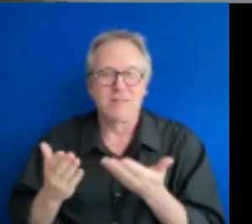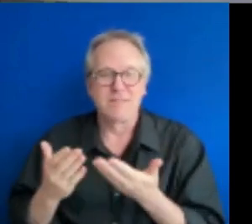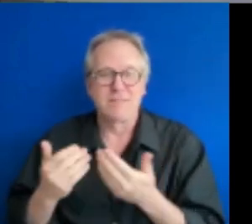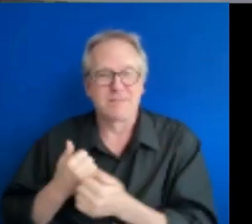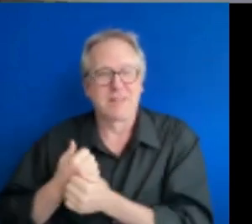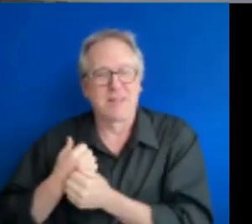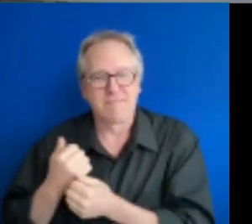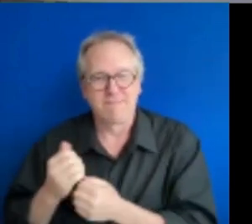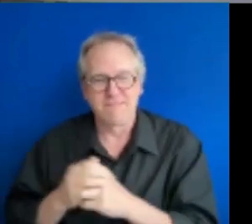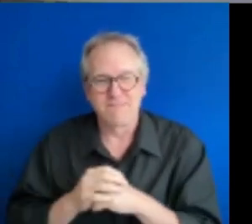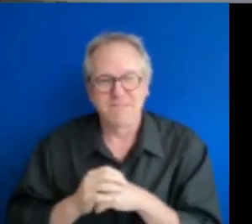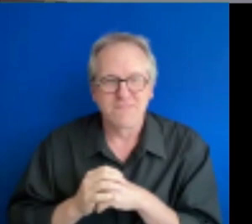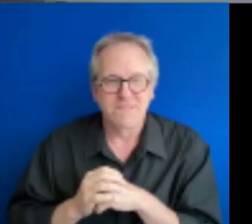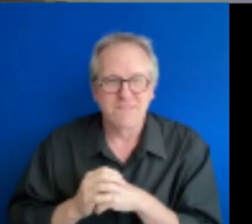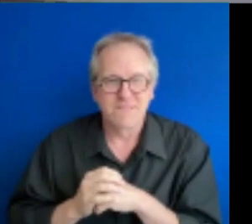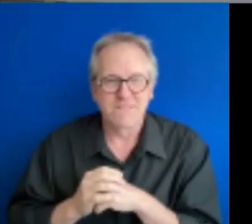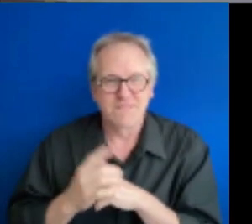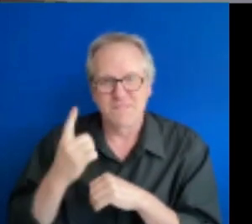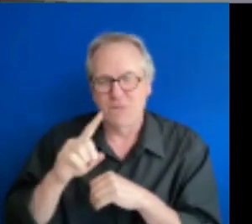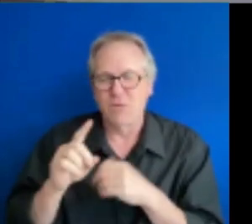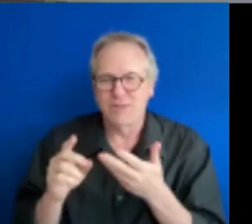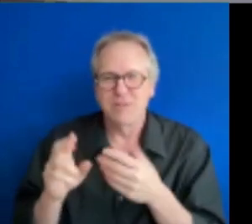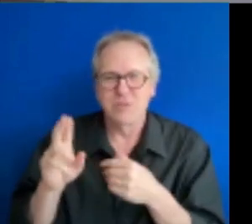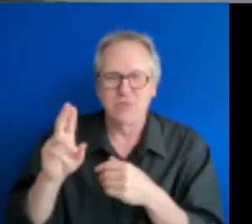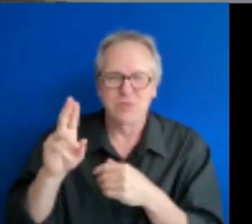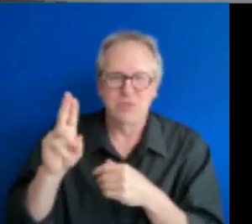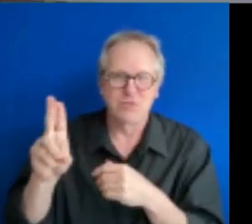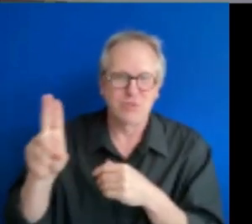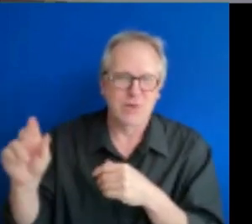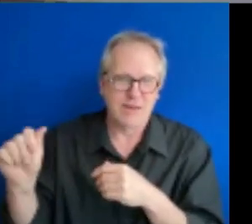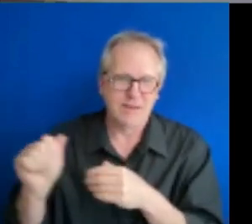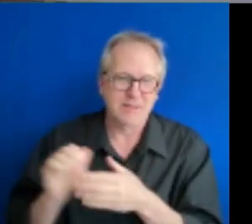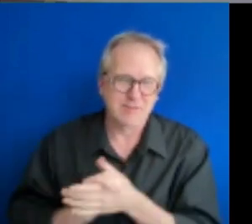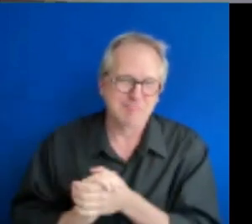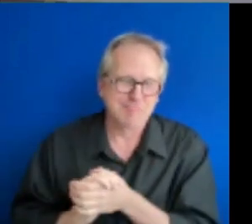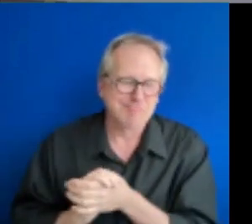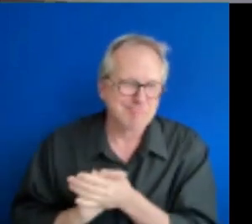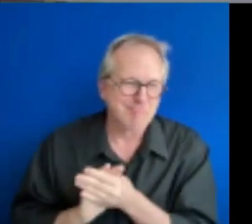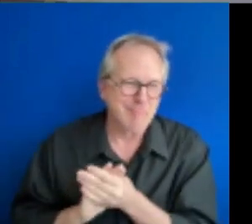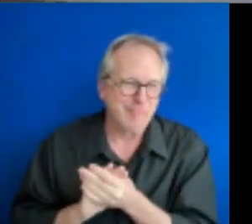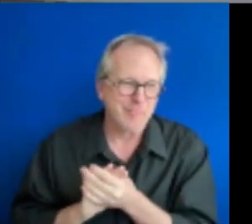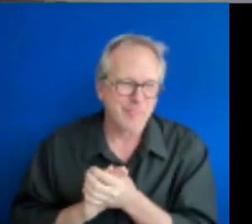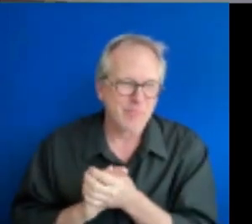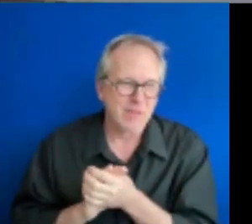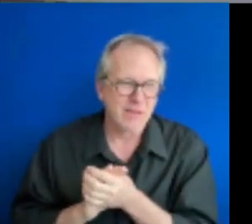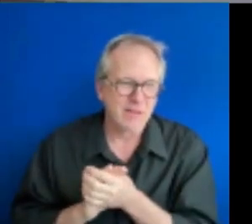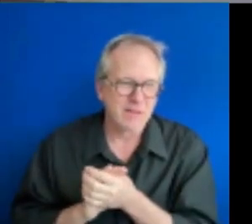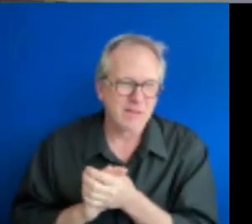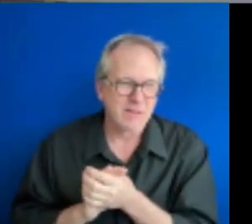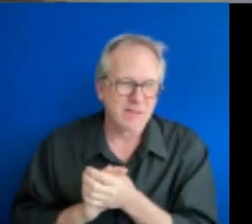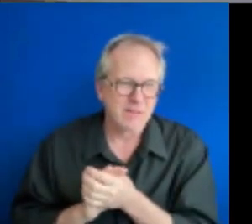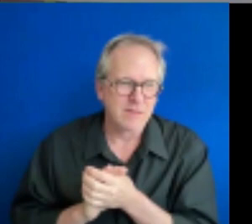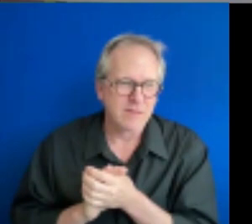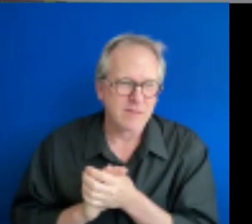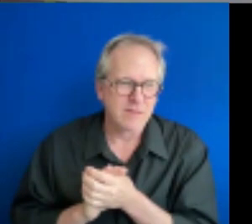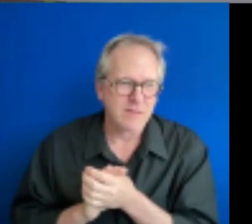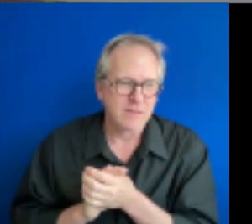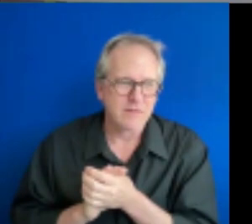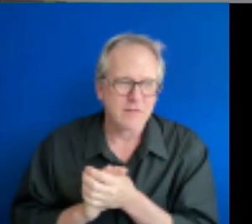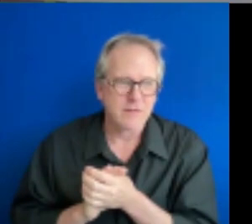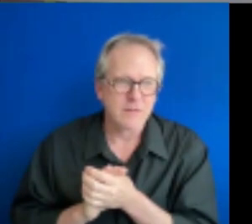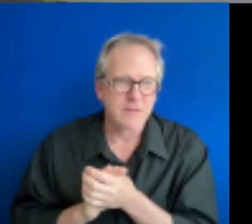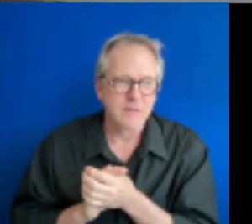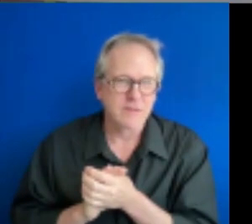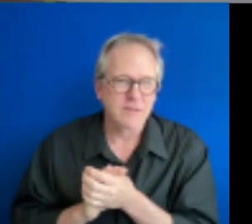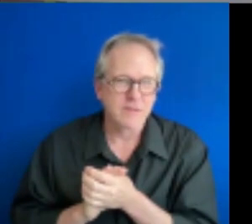love. For the UUA. For the UUA. And that coalition brings